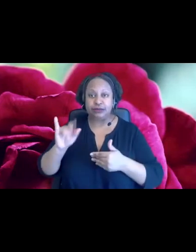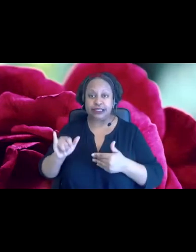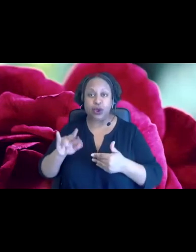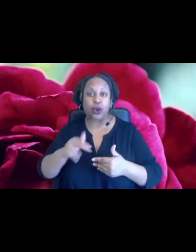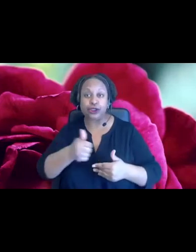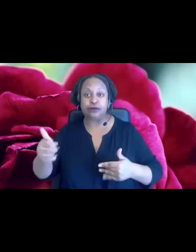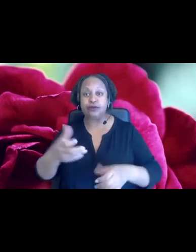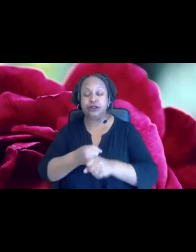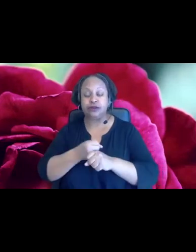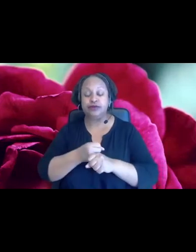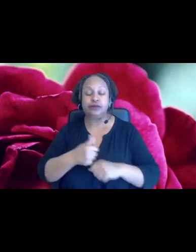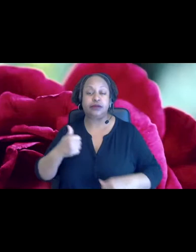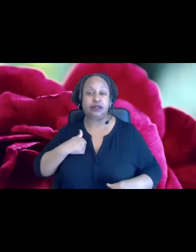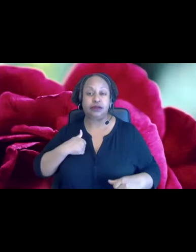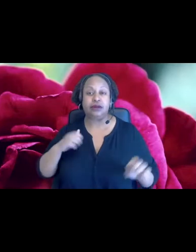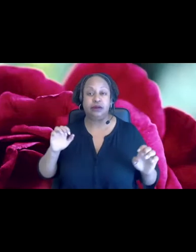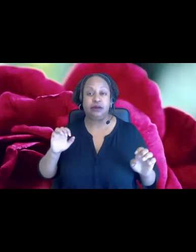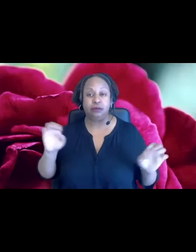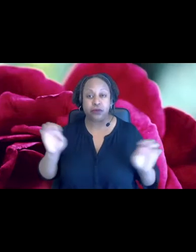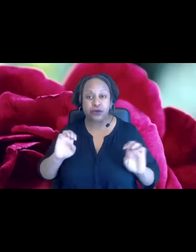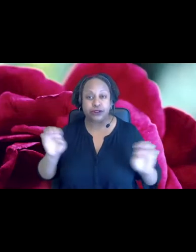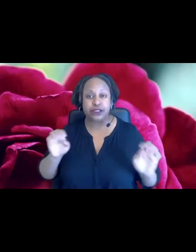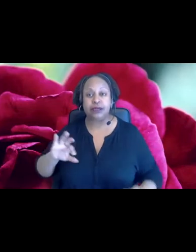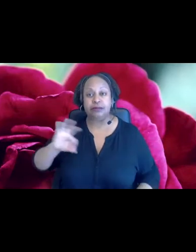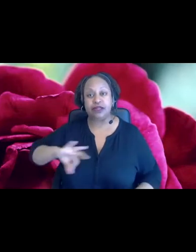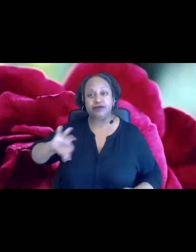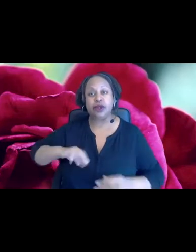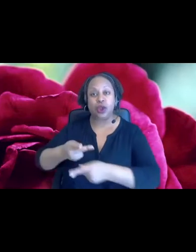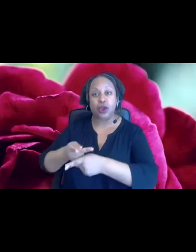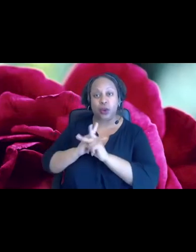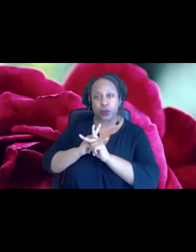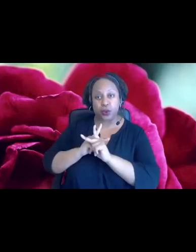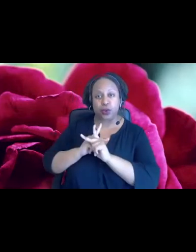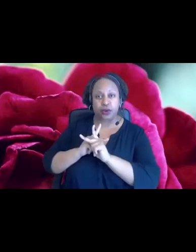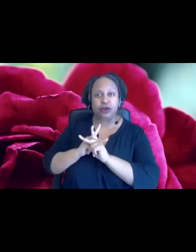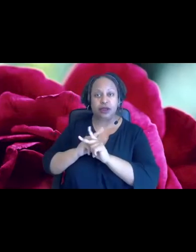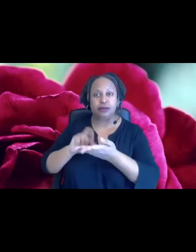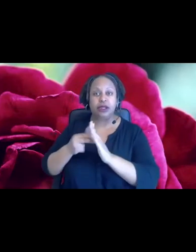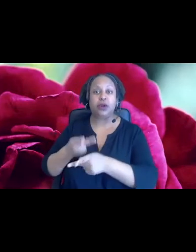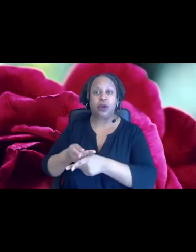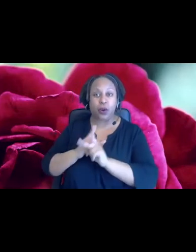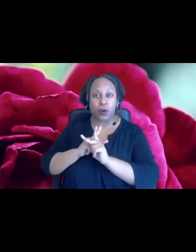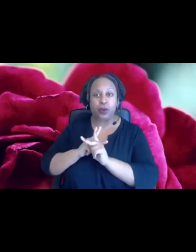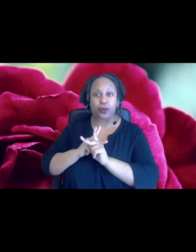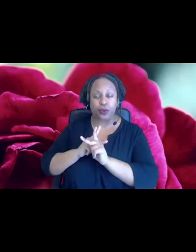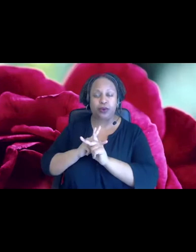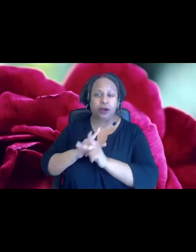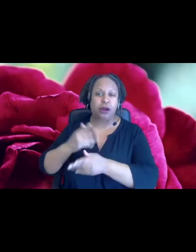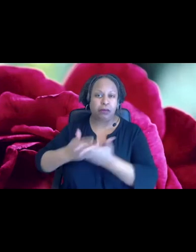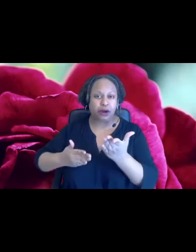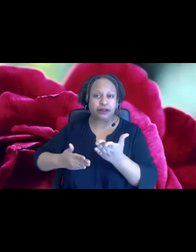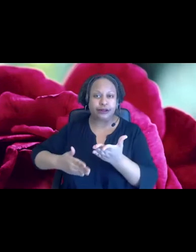Emergency Benefit loan, that's the forgivable loan, or partly forgivable